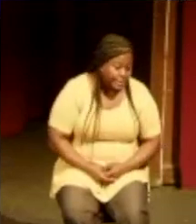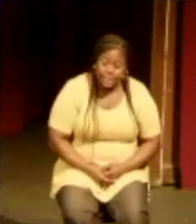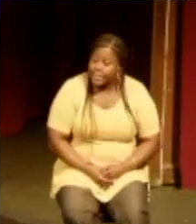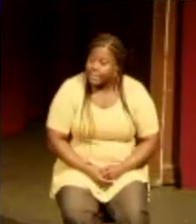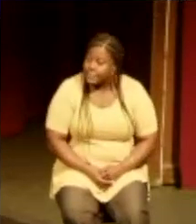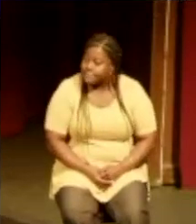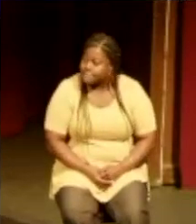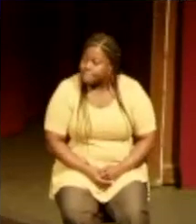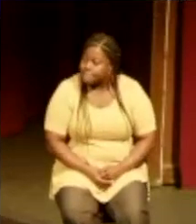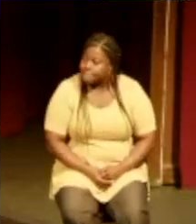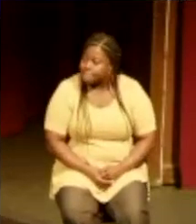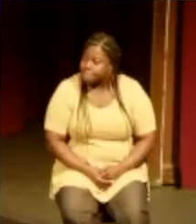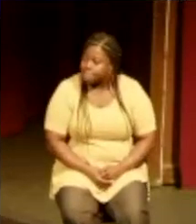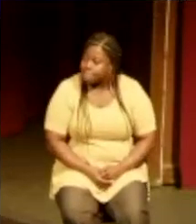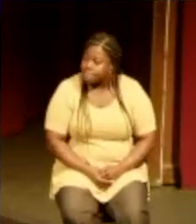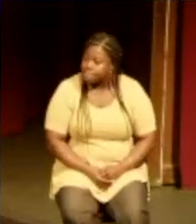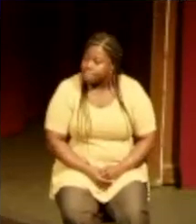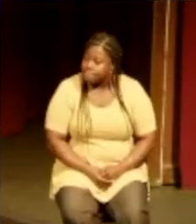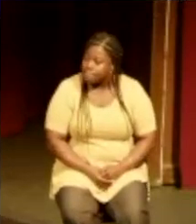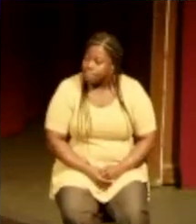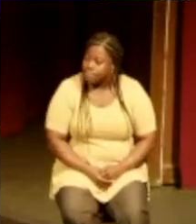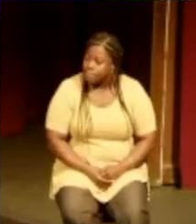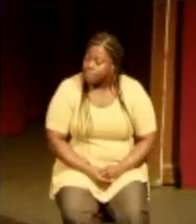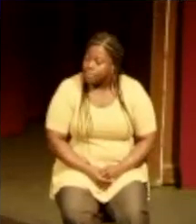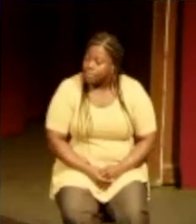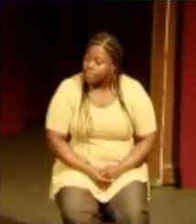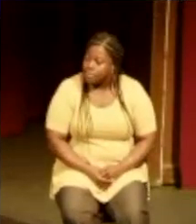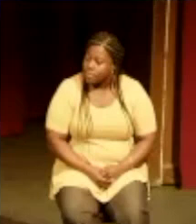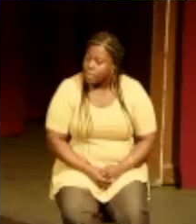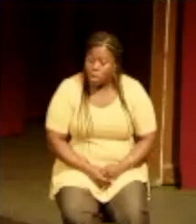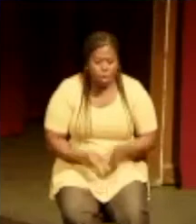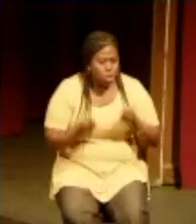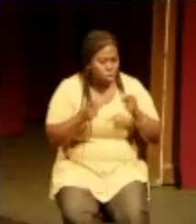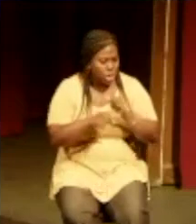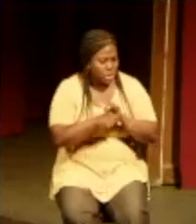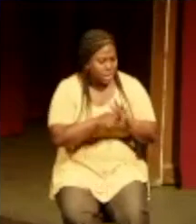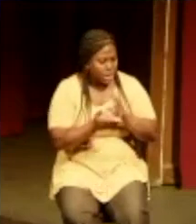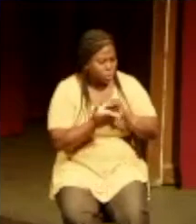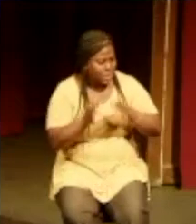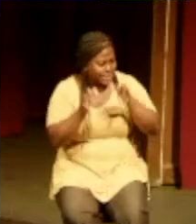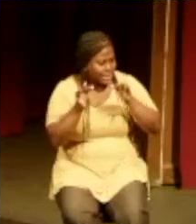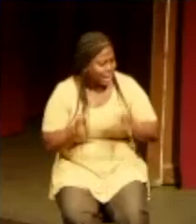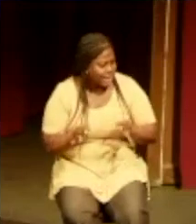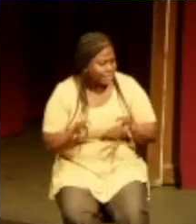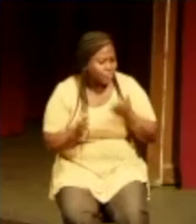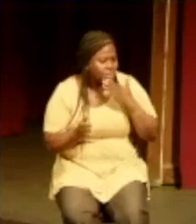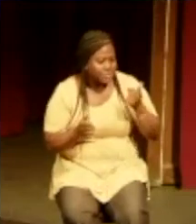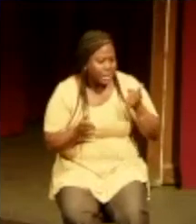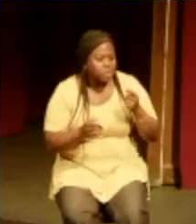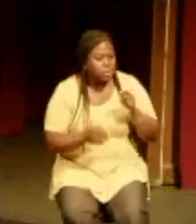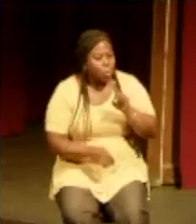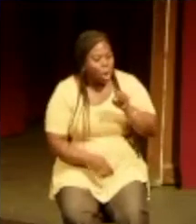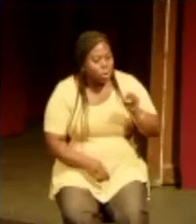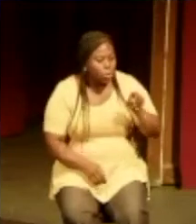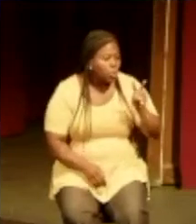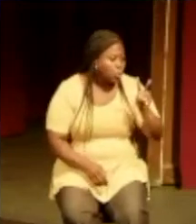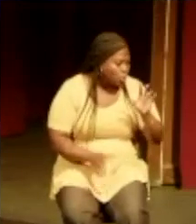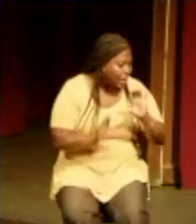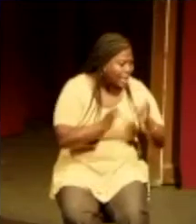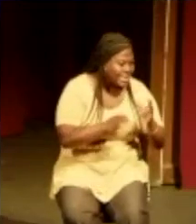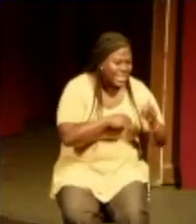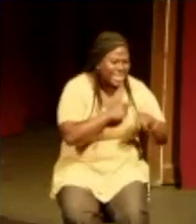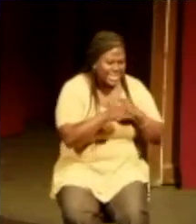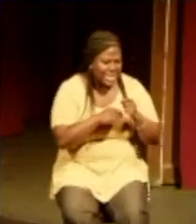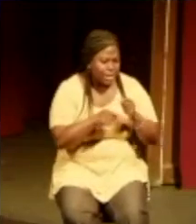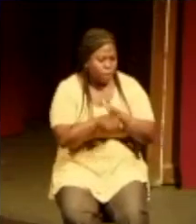pandemic by just taking one or two classes as opposed to a full load. With the exception of our K through 12 partners, those numbers, high